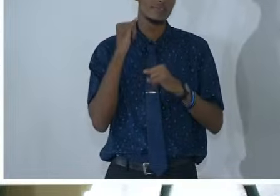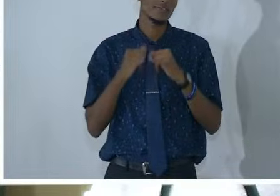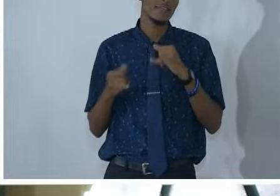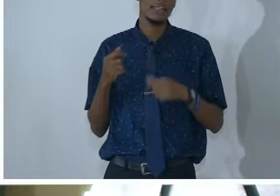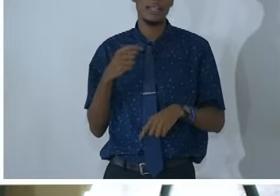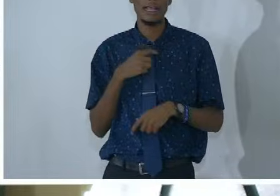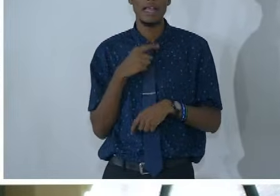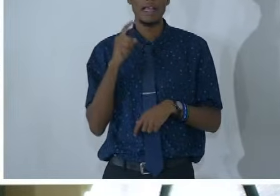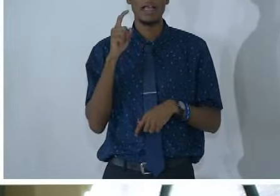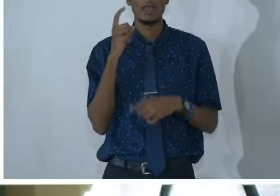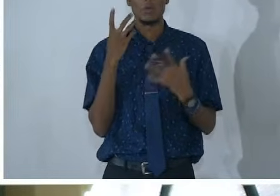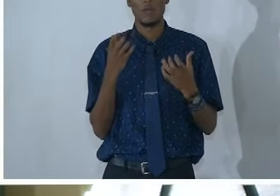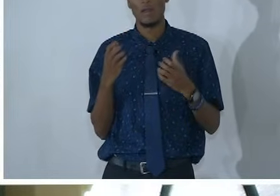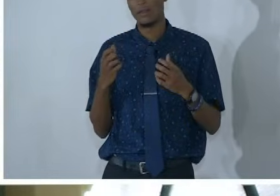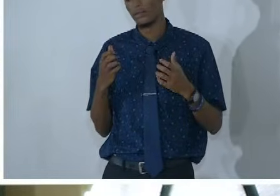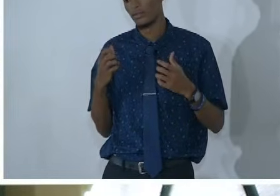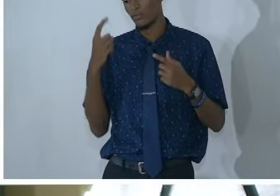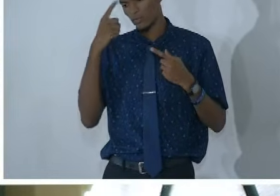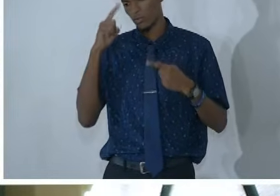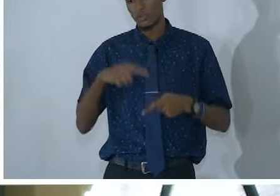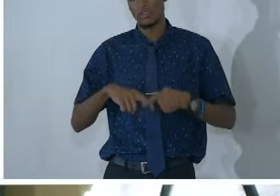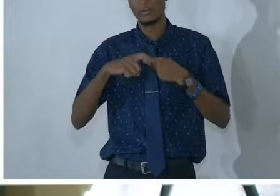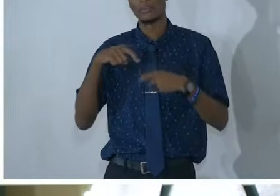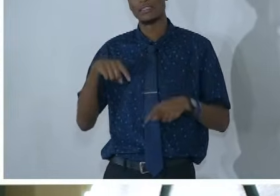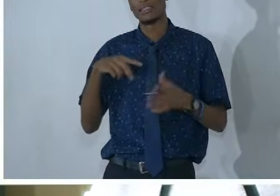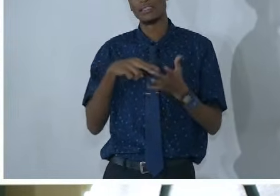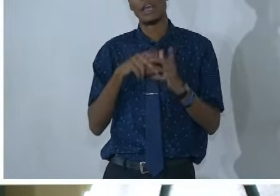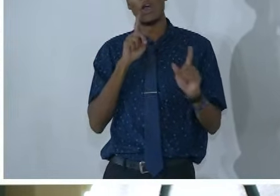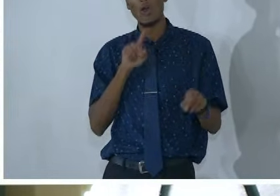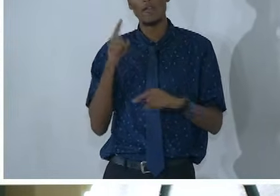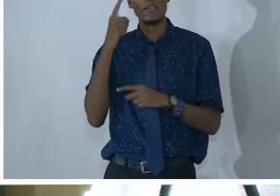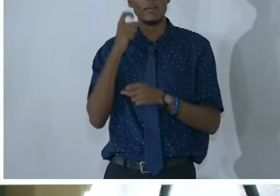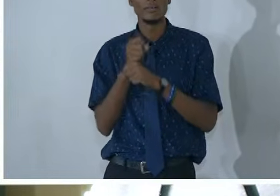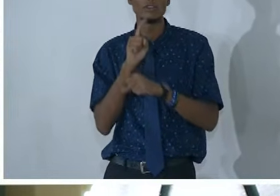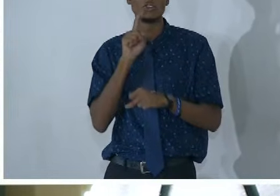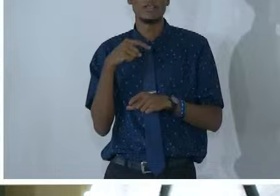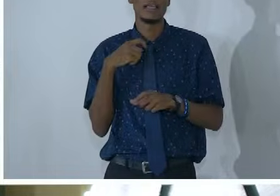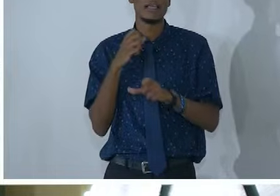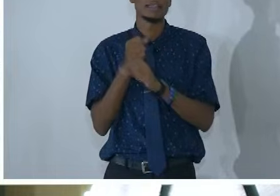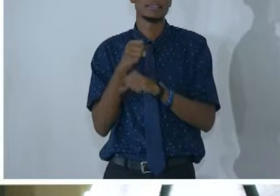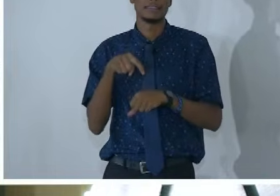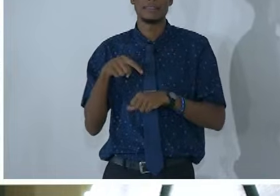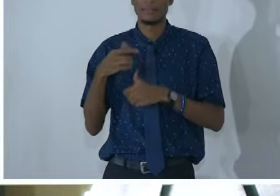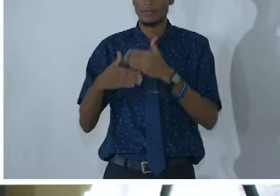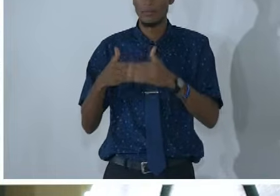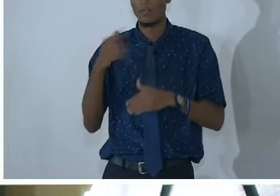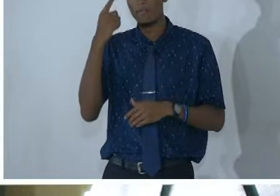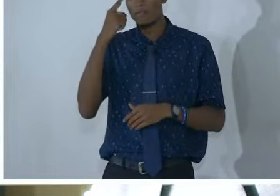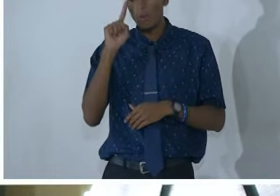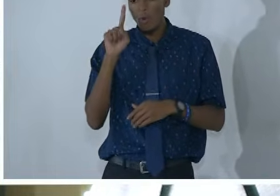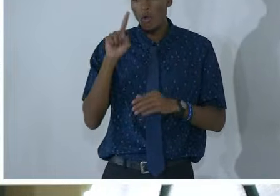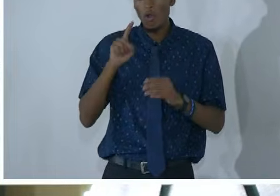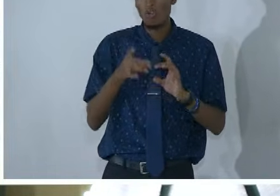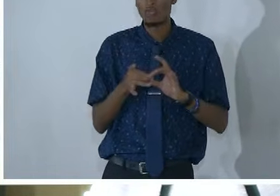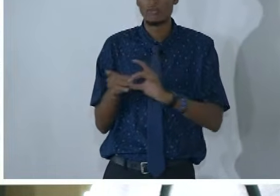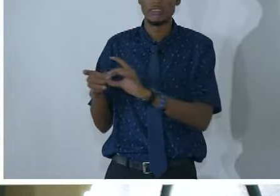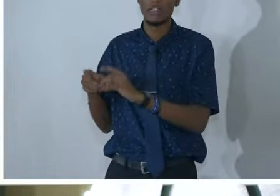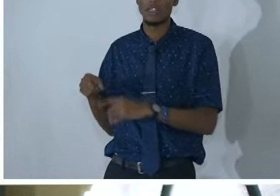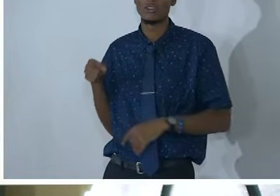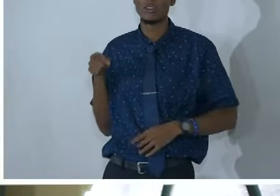for the suspension of the standing orders to enable me to take the motion in relation to the